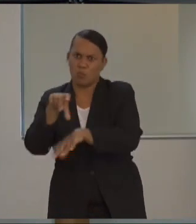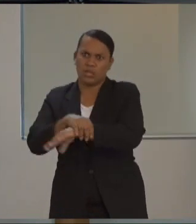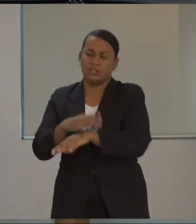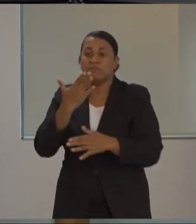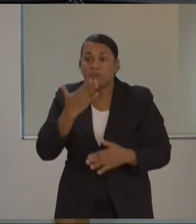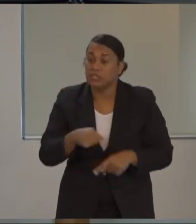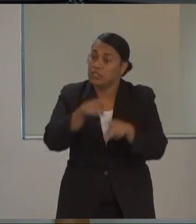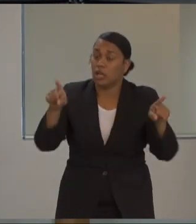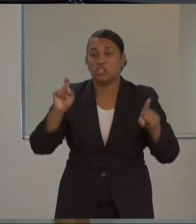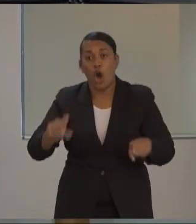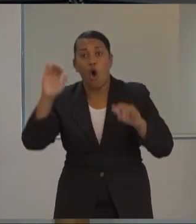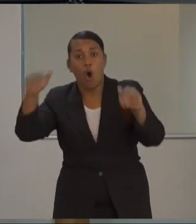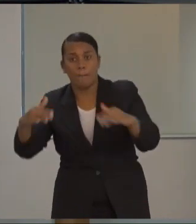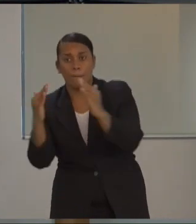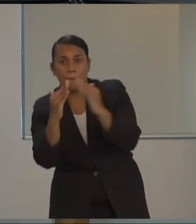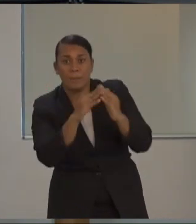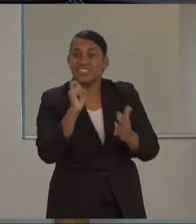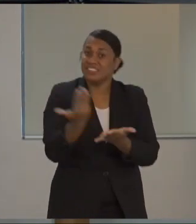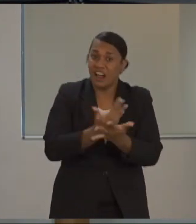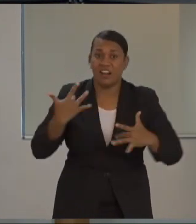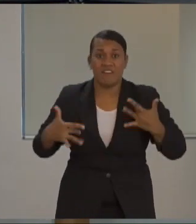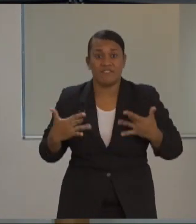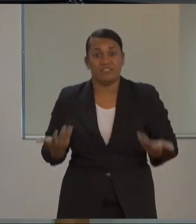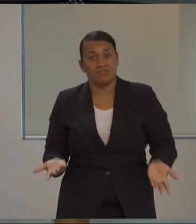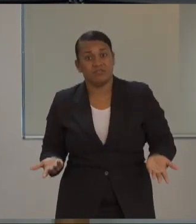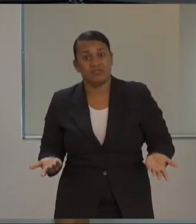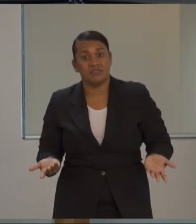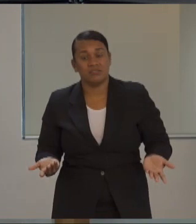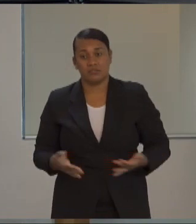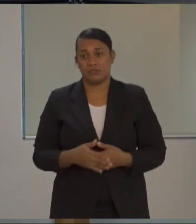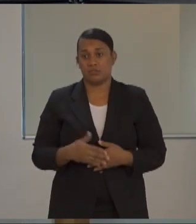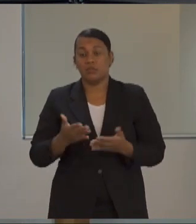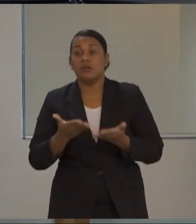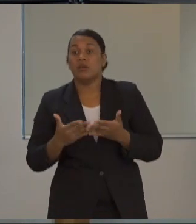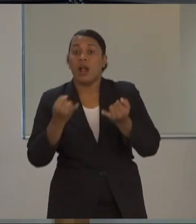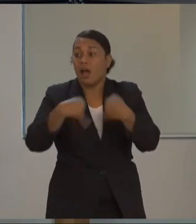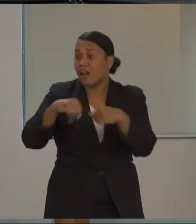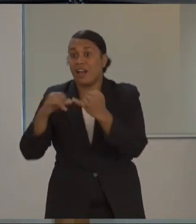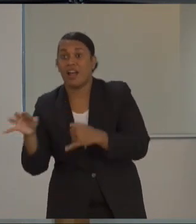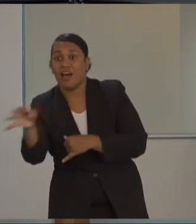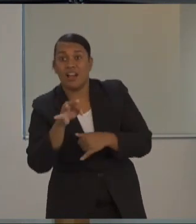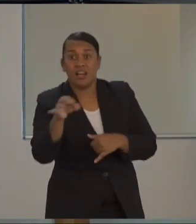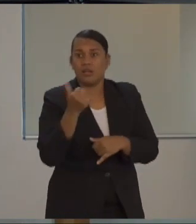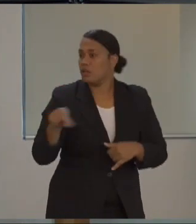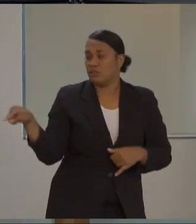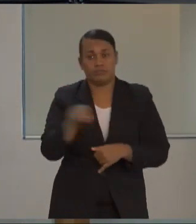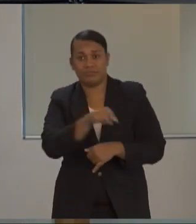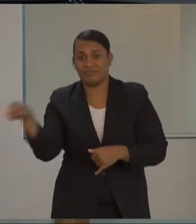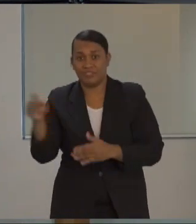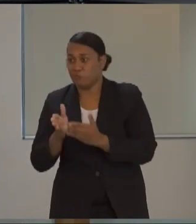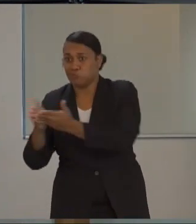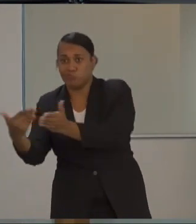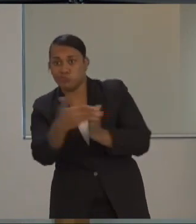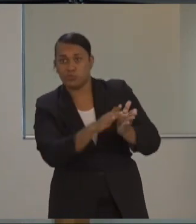home, save lives. Movement, inter-island movement is still a no-go area, so only cargo that